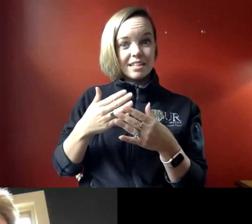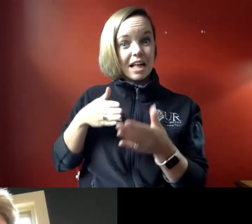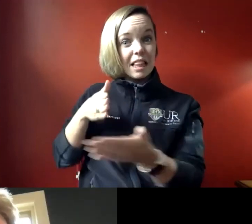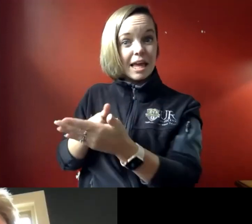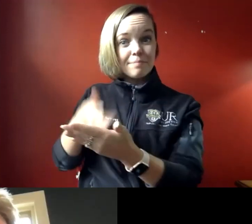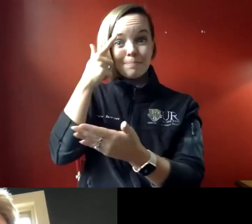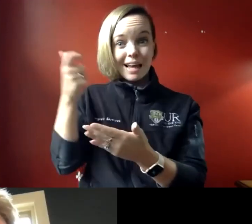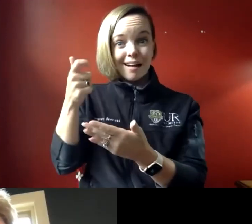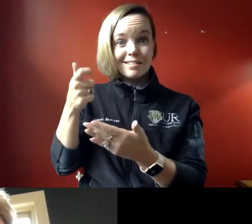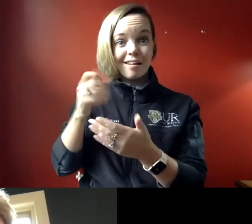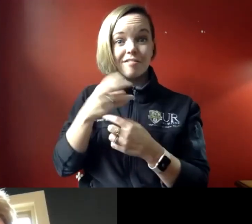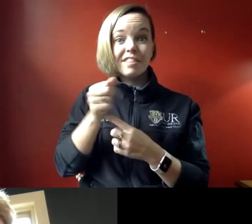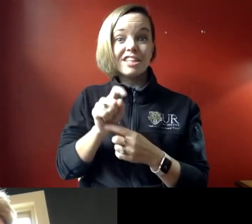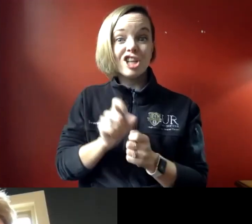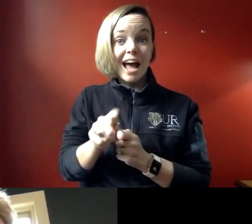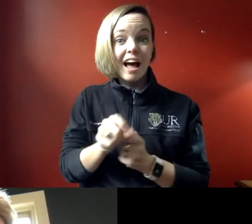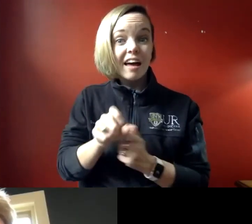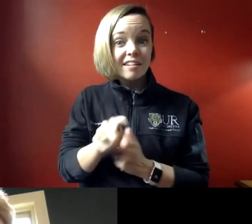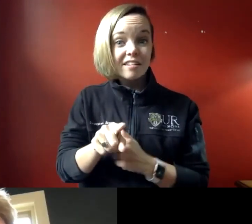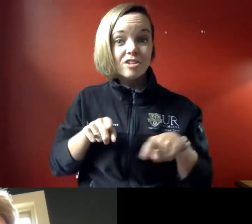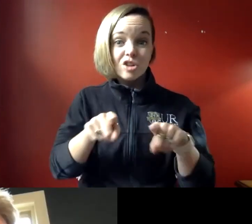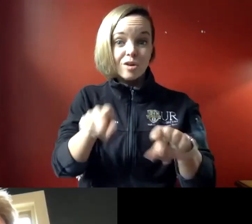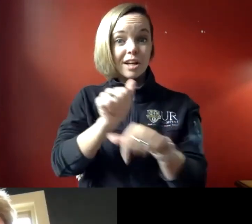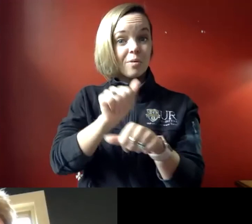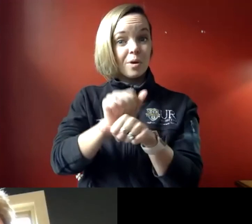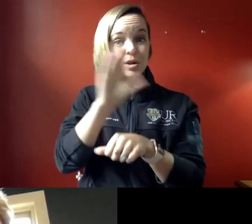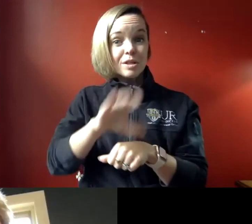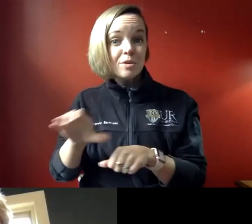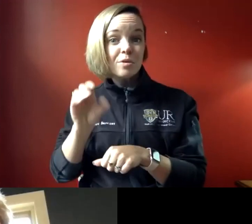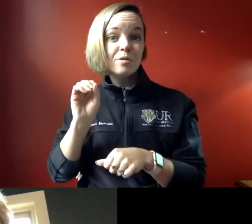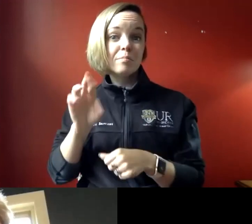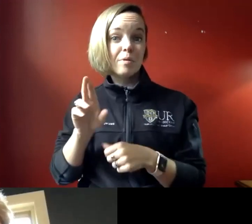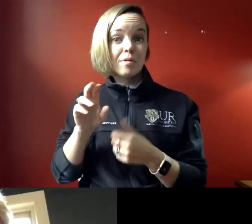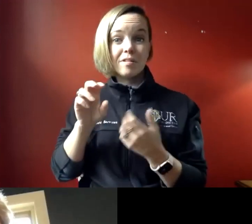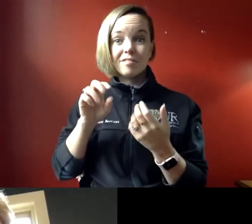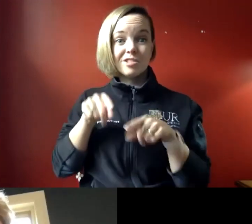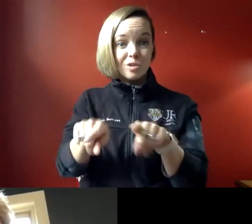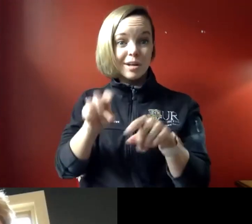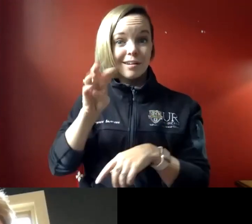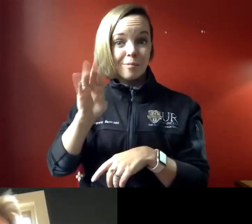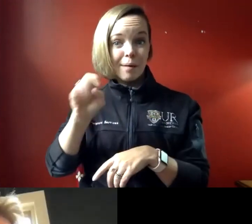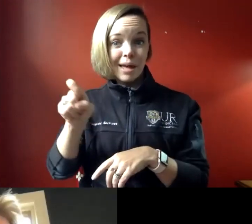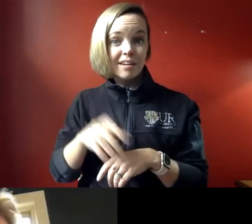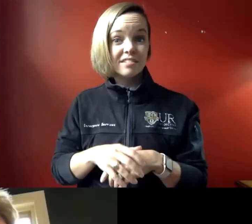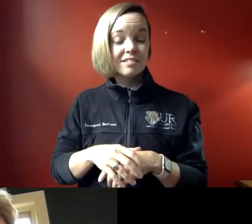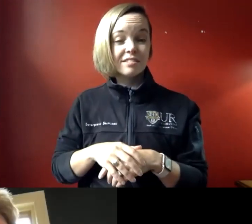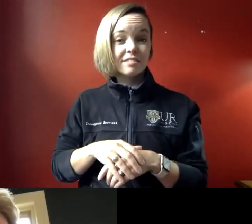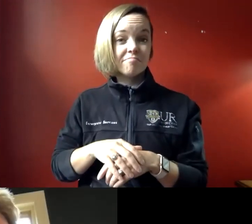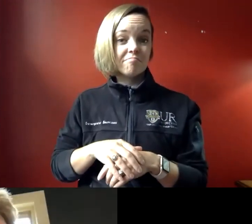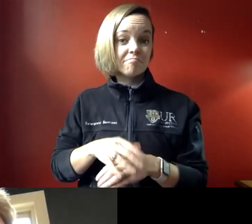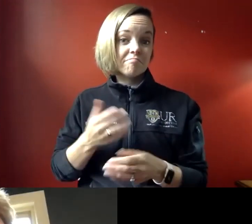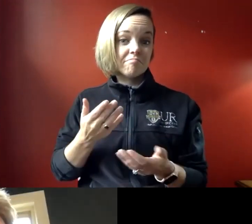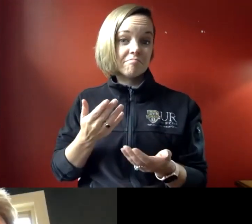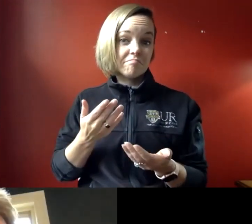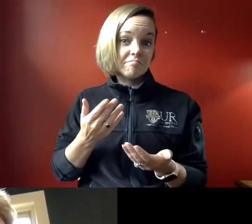someone else during a work time Zoom or WebEx, and or maybe other